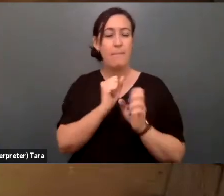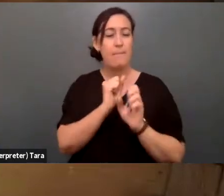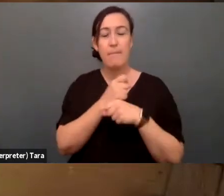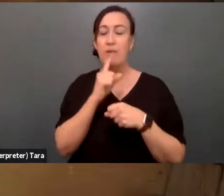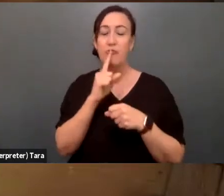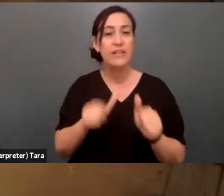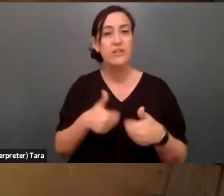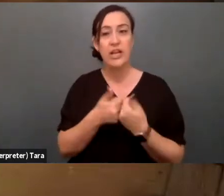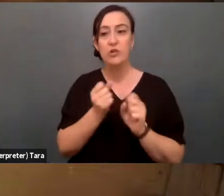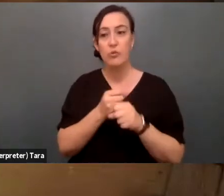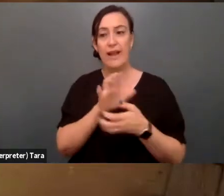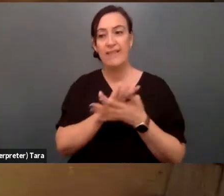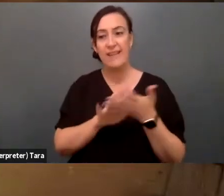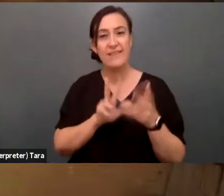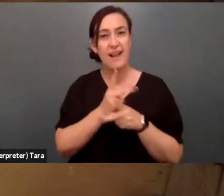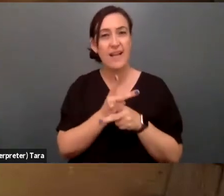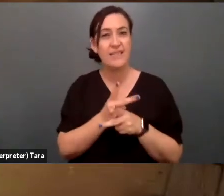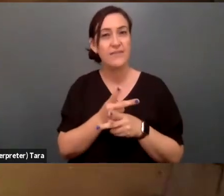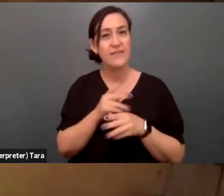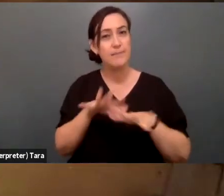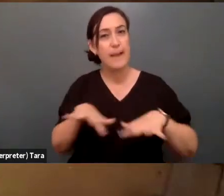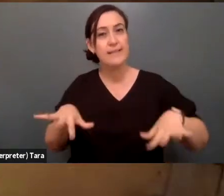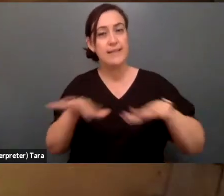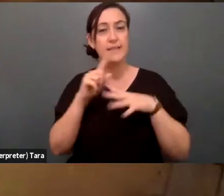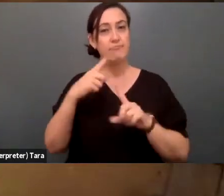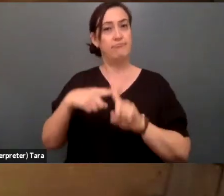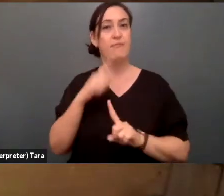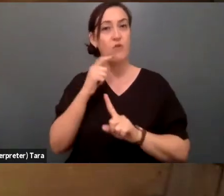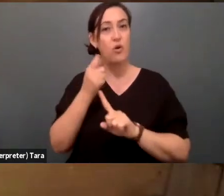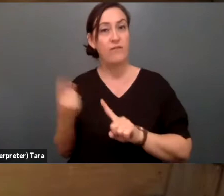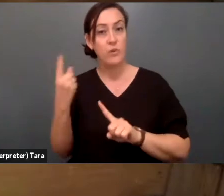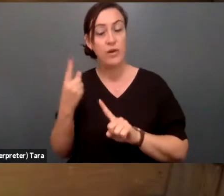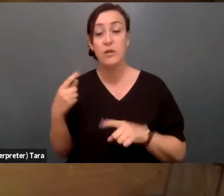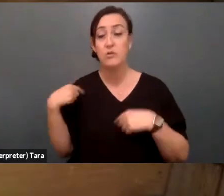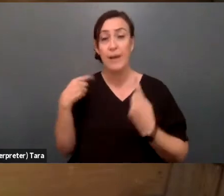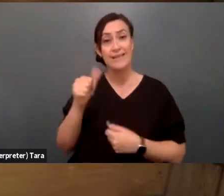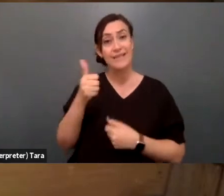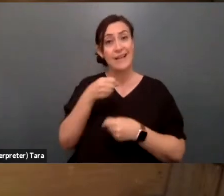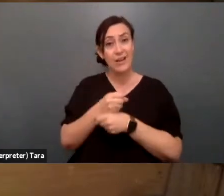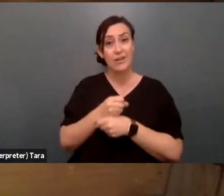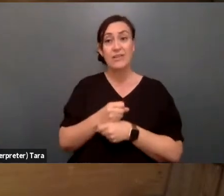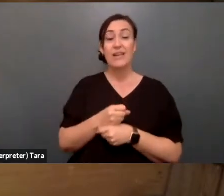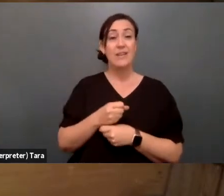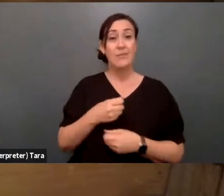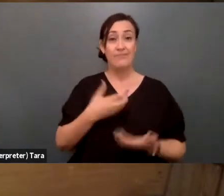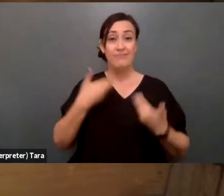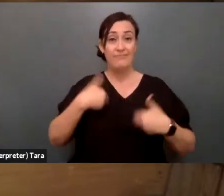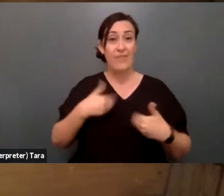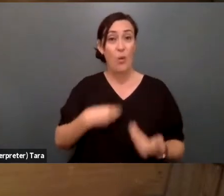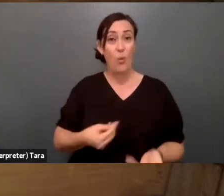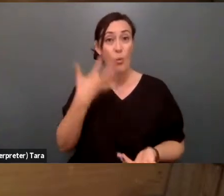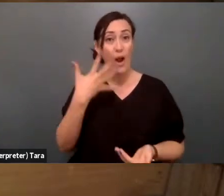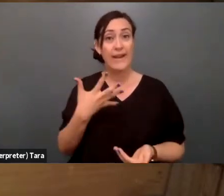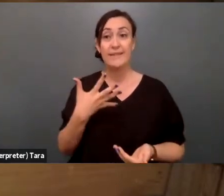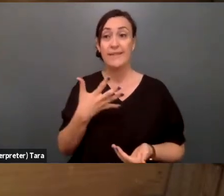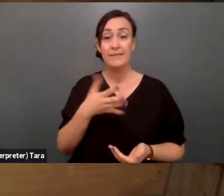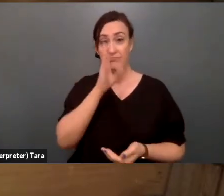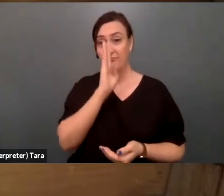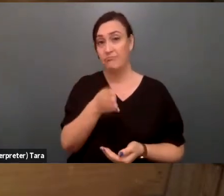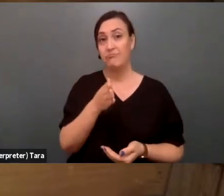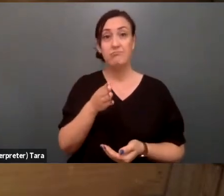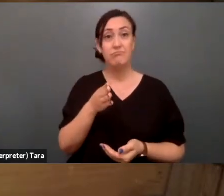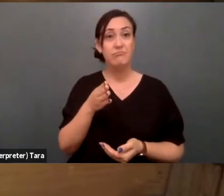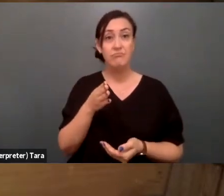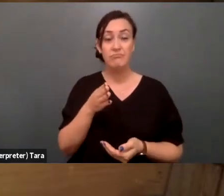can thrive. And the past decade or so, as a white cisgender heterosexual man who has privilege